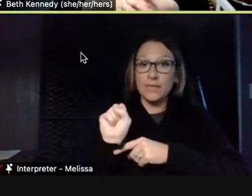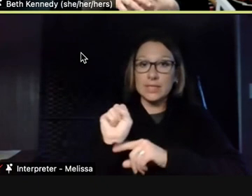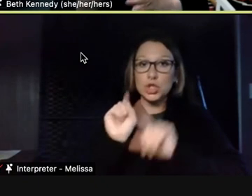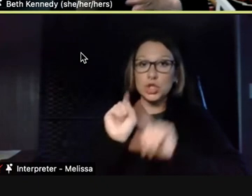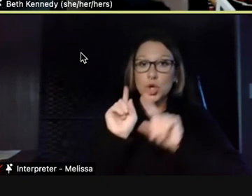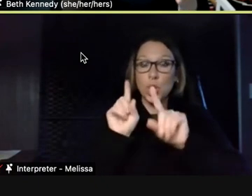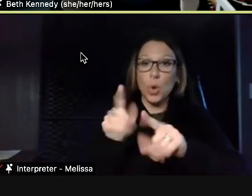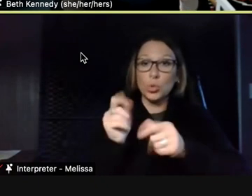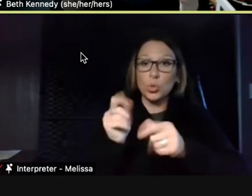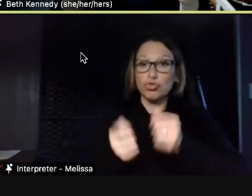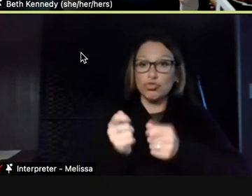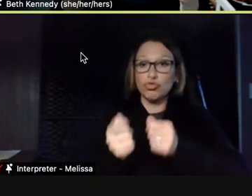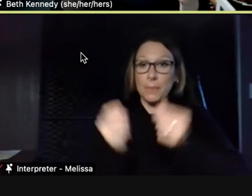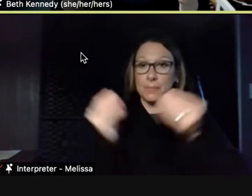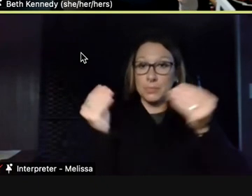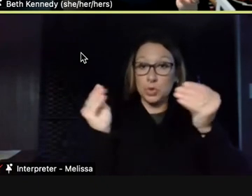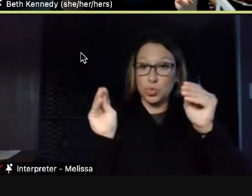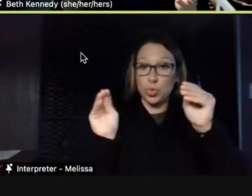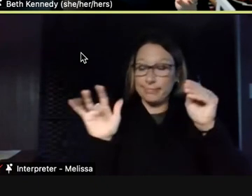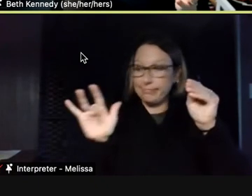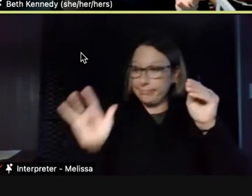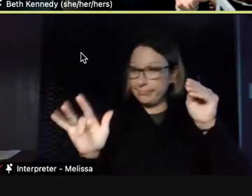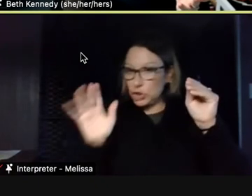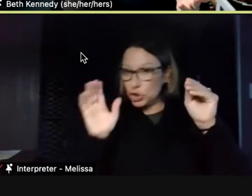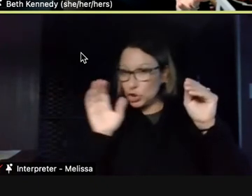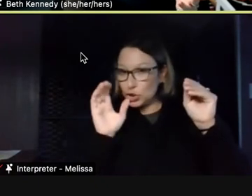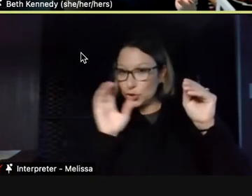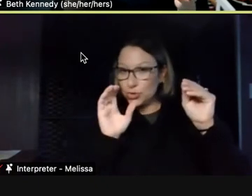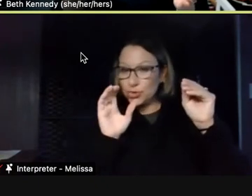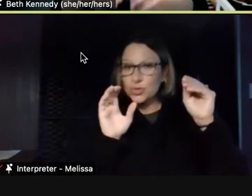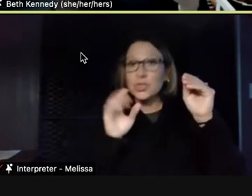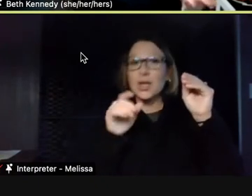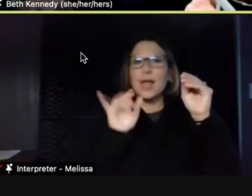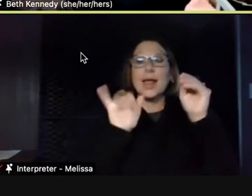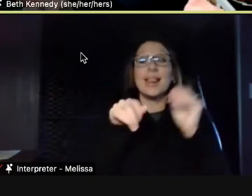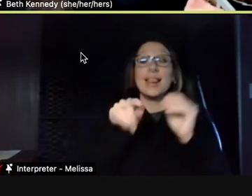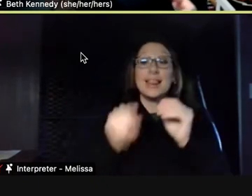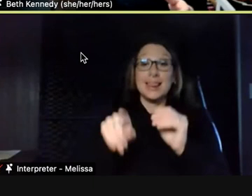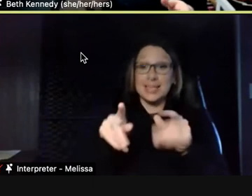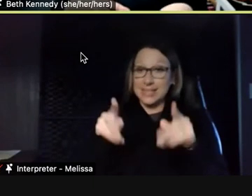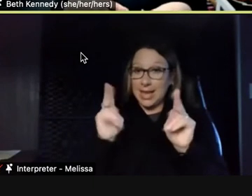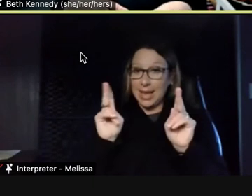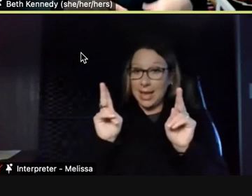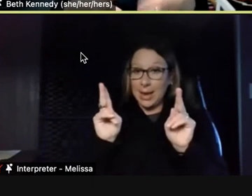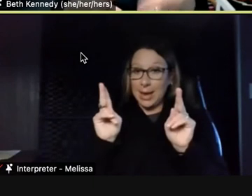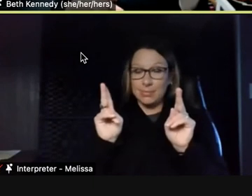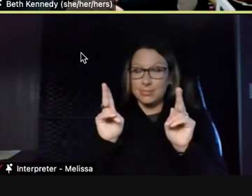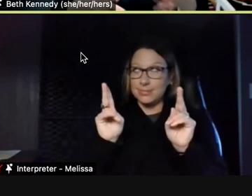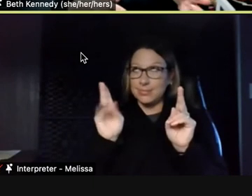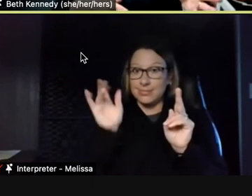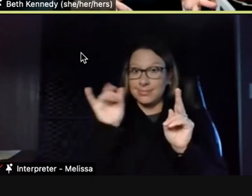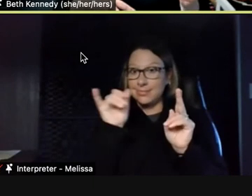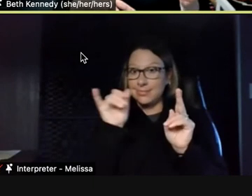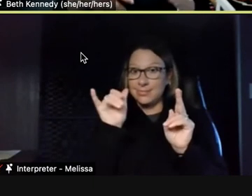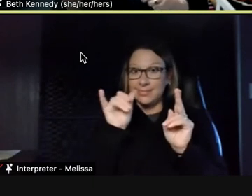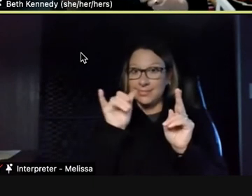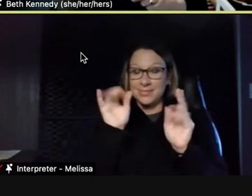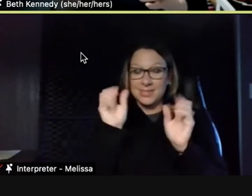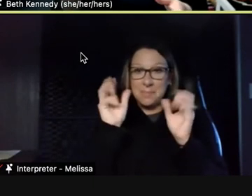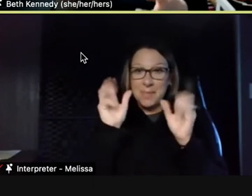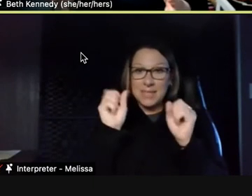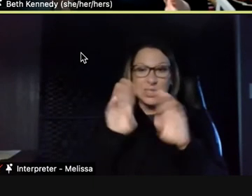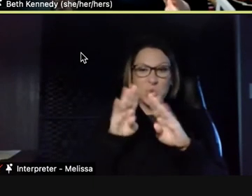Search, and you will find the most amazing clip. It's open access, so you don't have to join